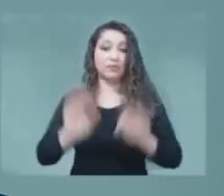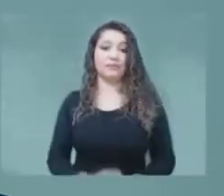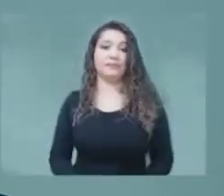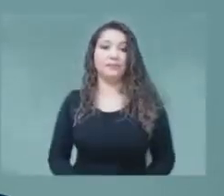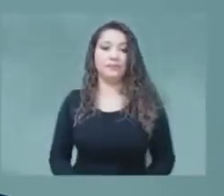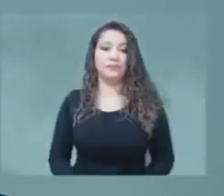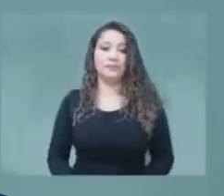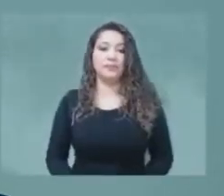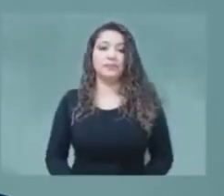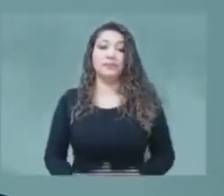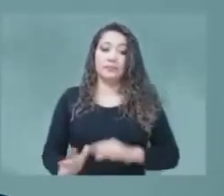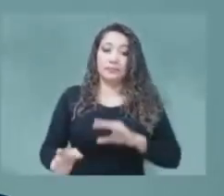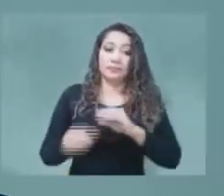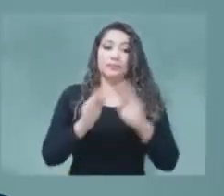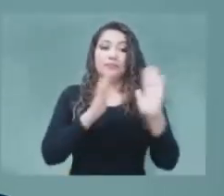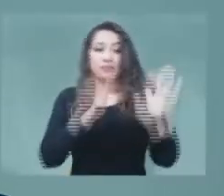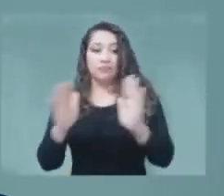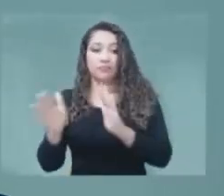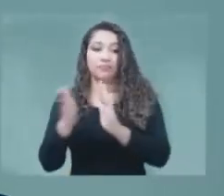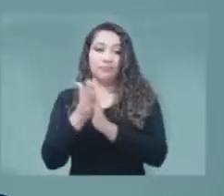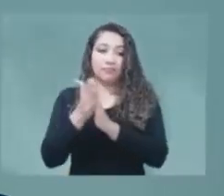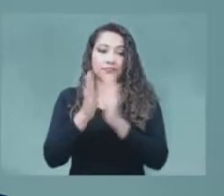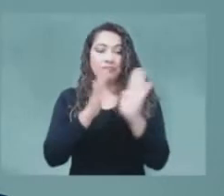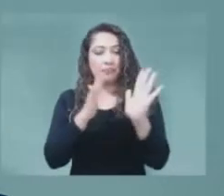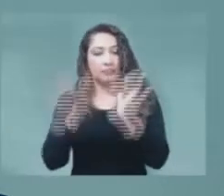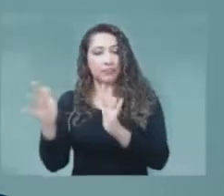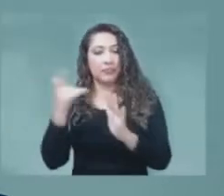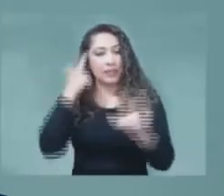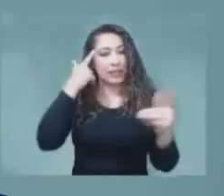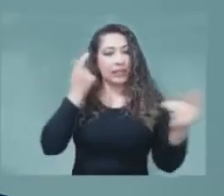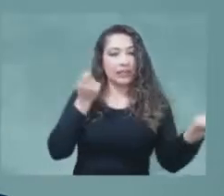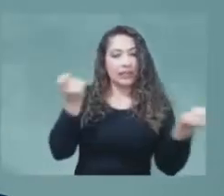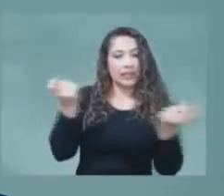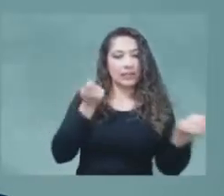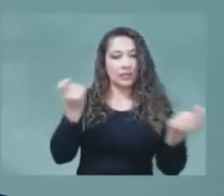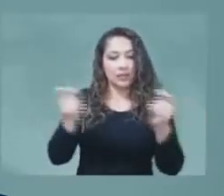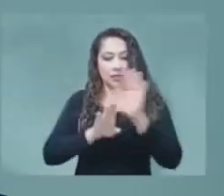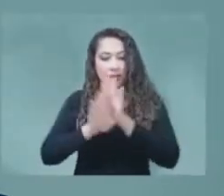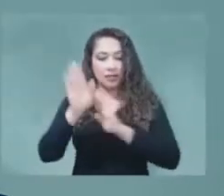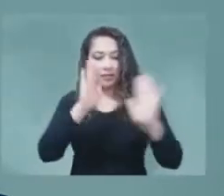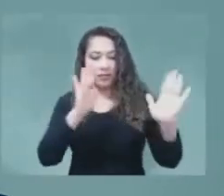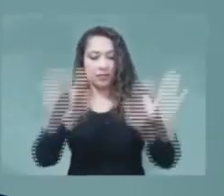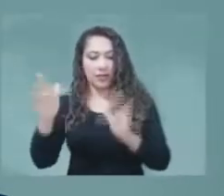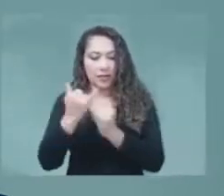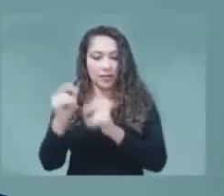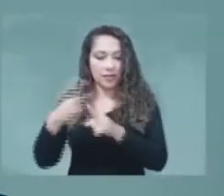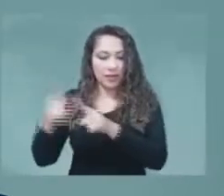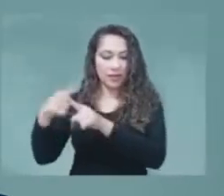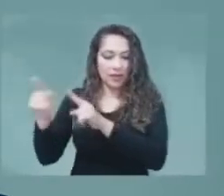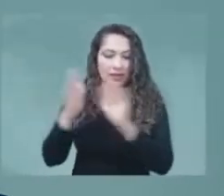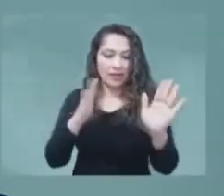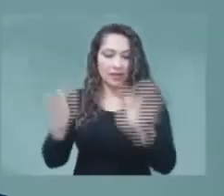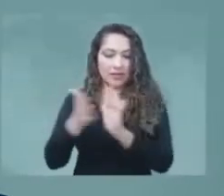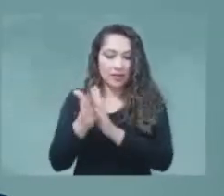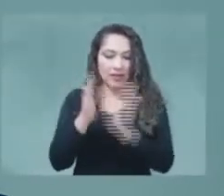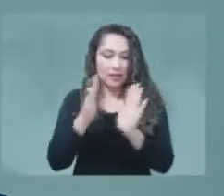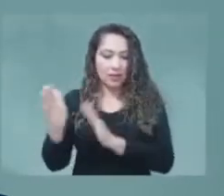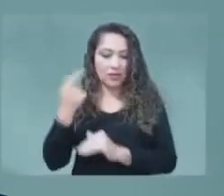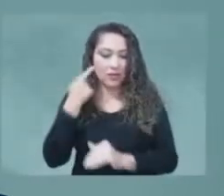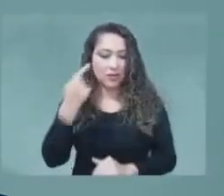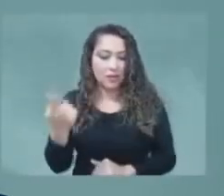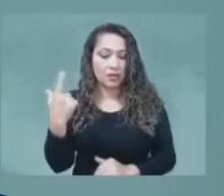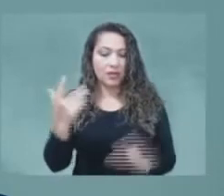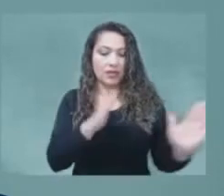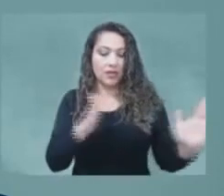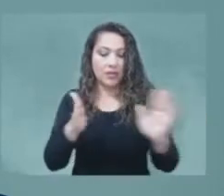Conference. Likewise, we'll be hearing about the strategies developed by different organizations,